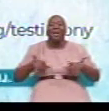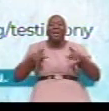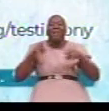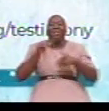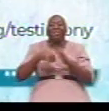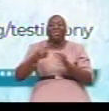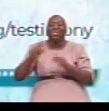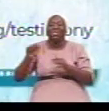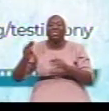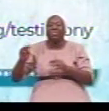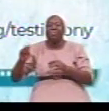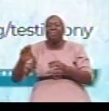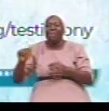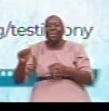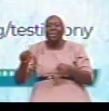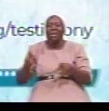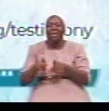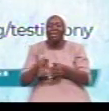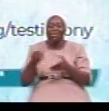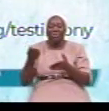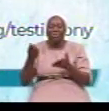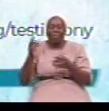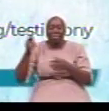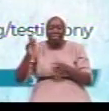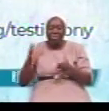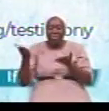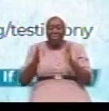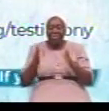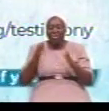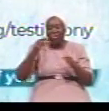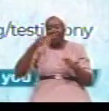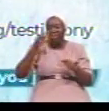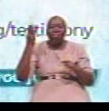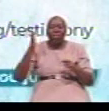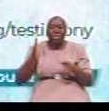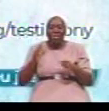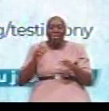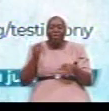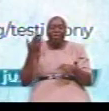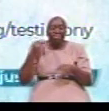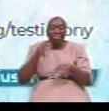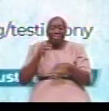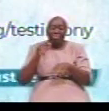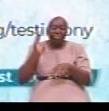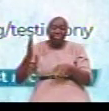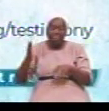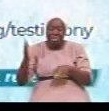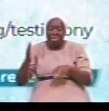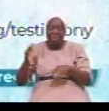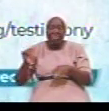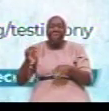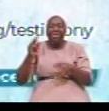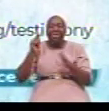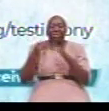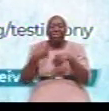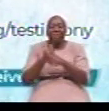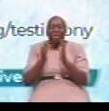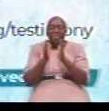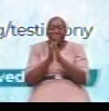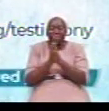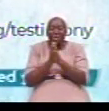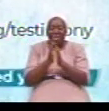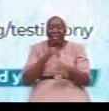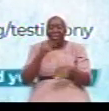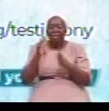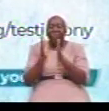Zambia. As God's servant, Pastor Dr. W.F. KUMUYI, was ministering, he made prayers, and the